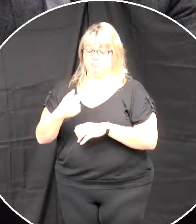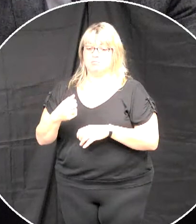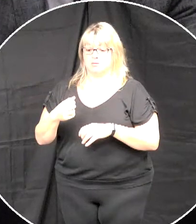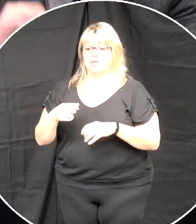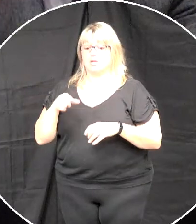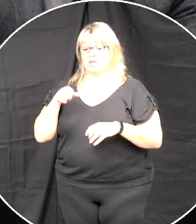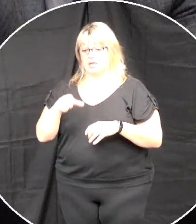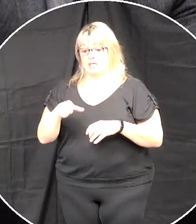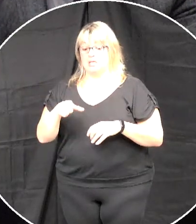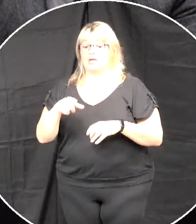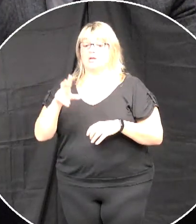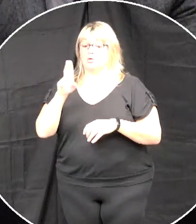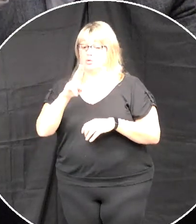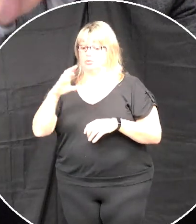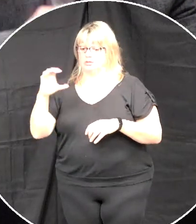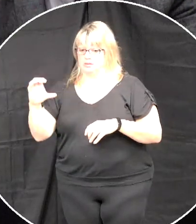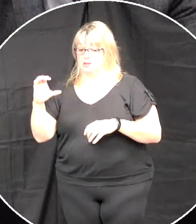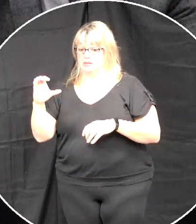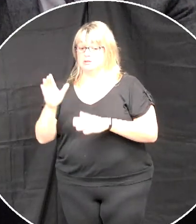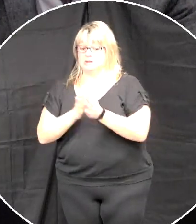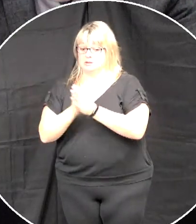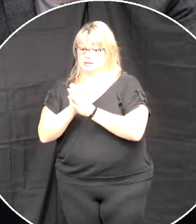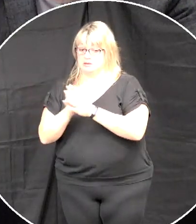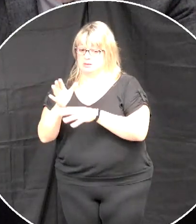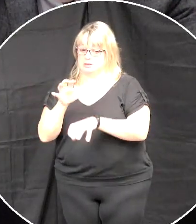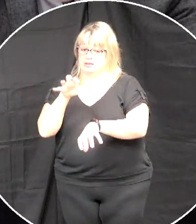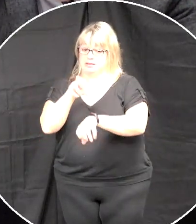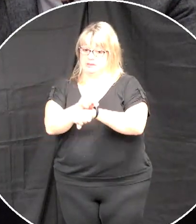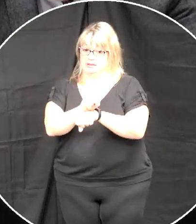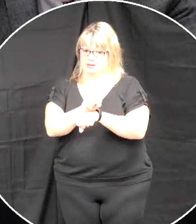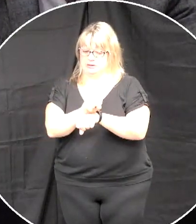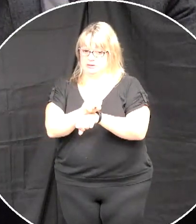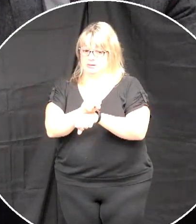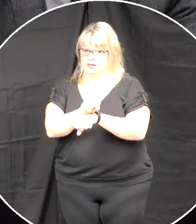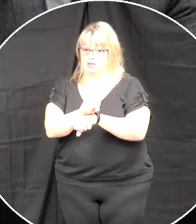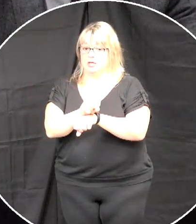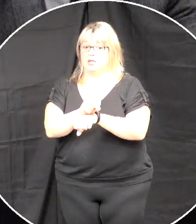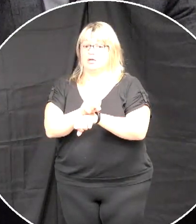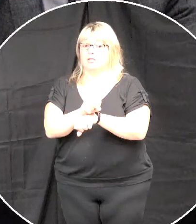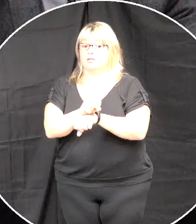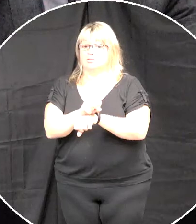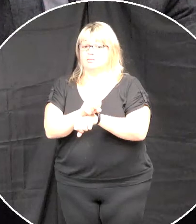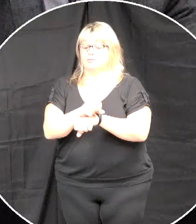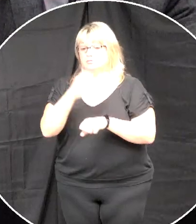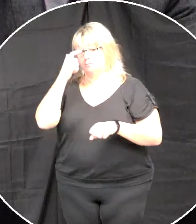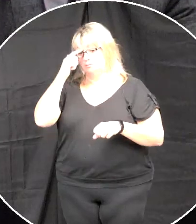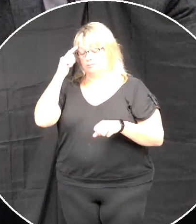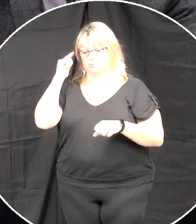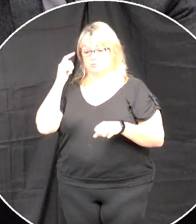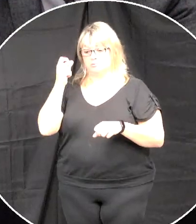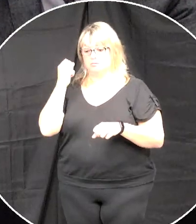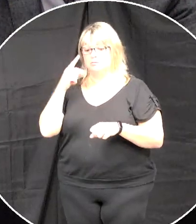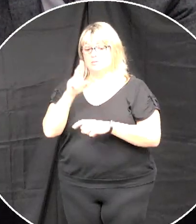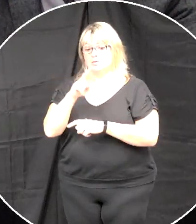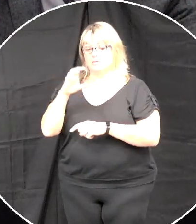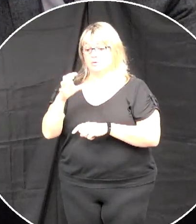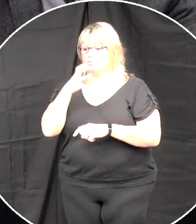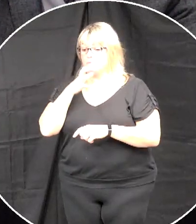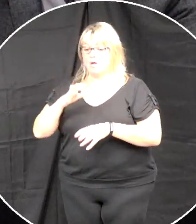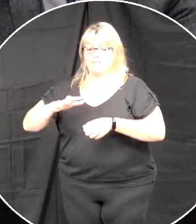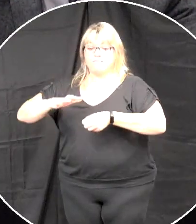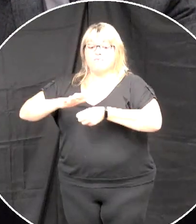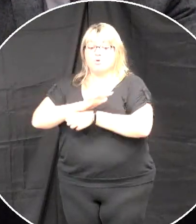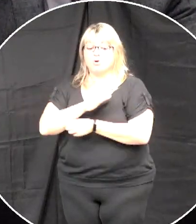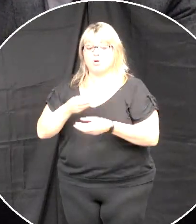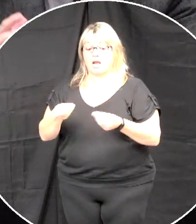have United Church interest. However, the United Church does not want to actually take ownership back of the full land,